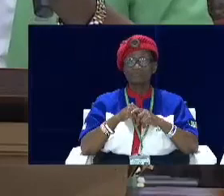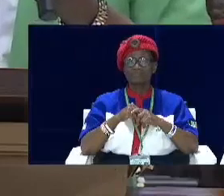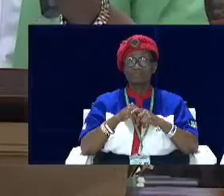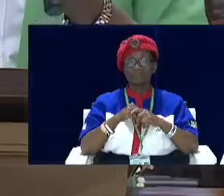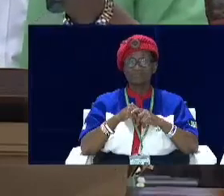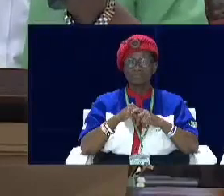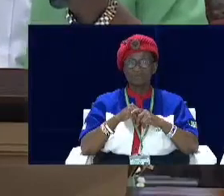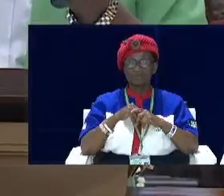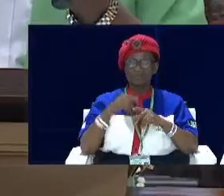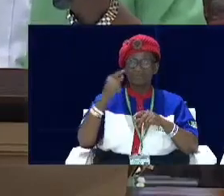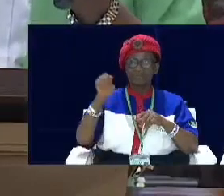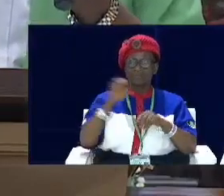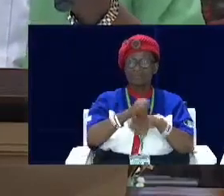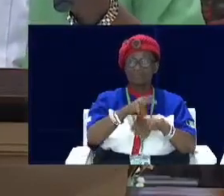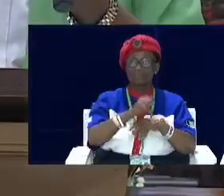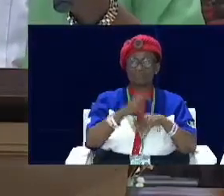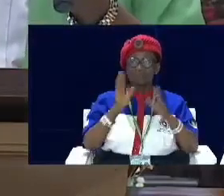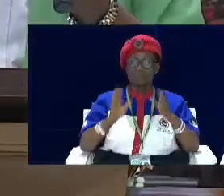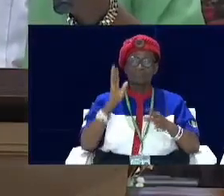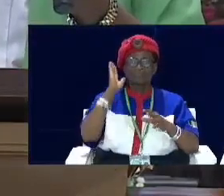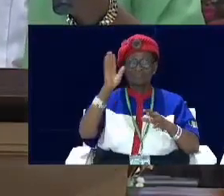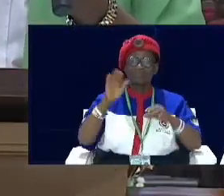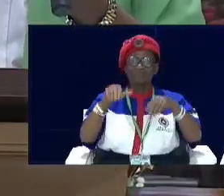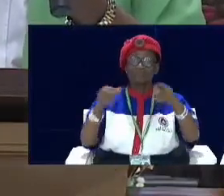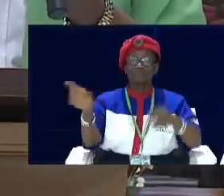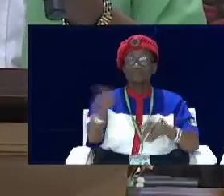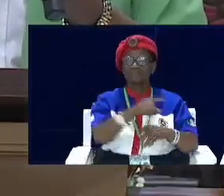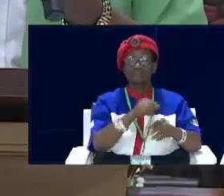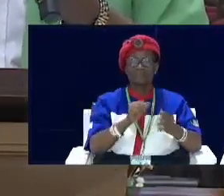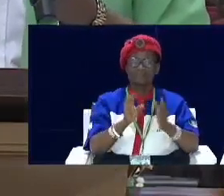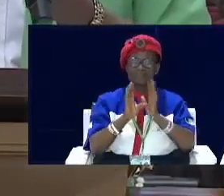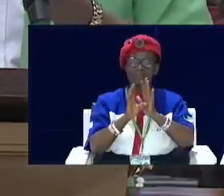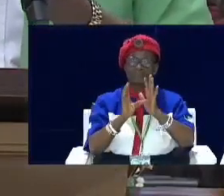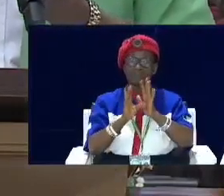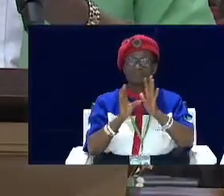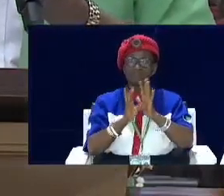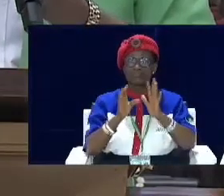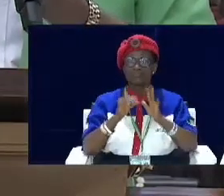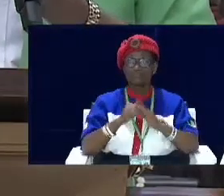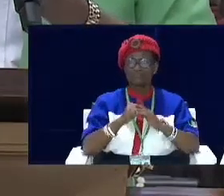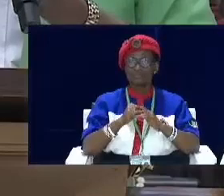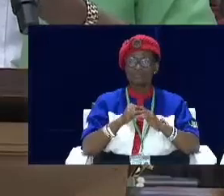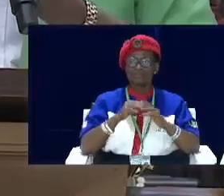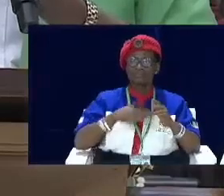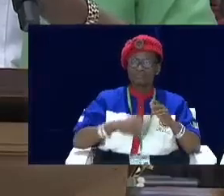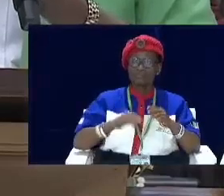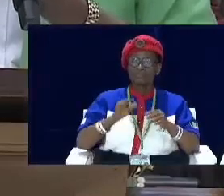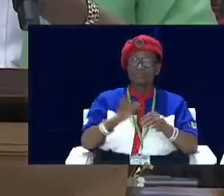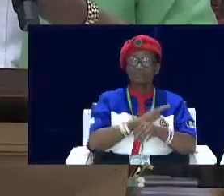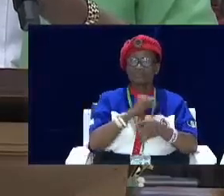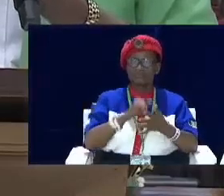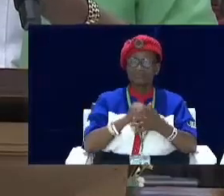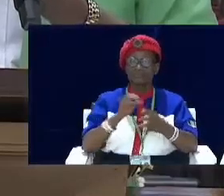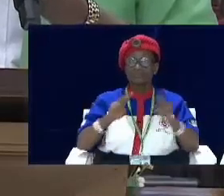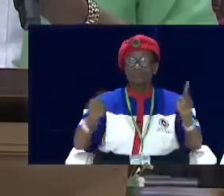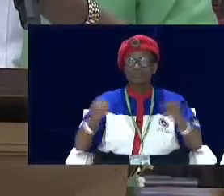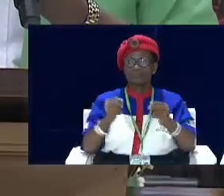The counselors will give you a card. Please fill it very